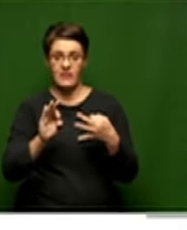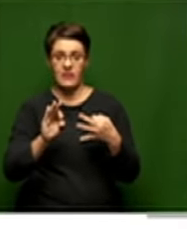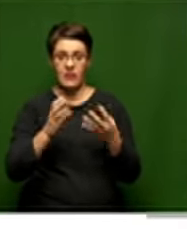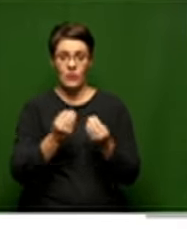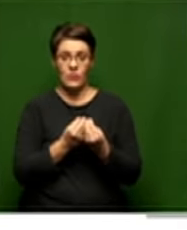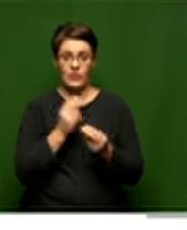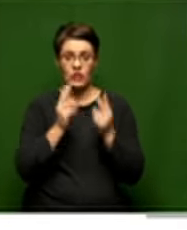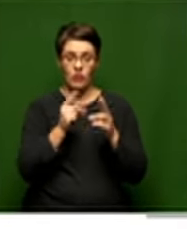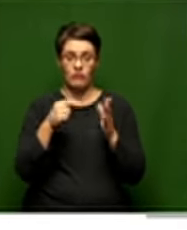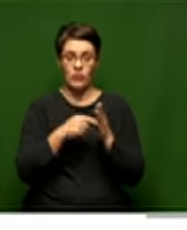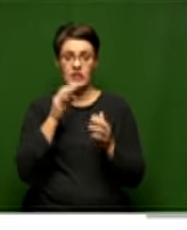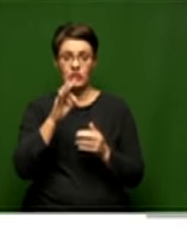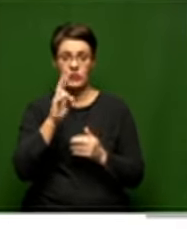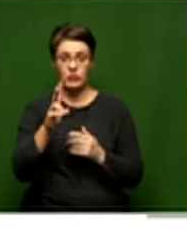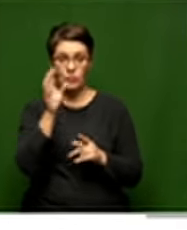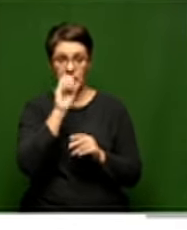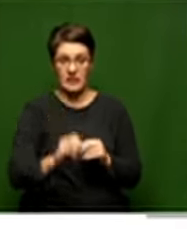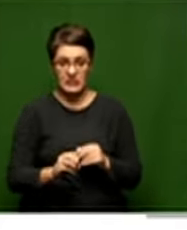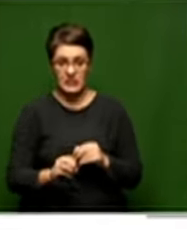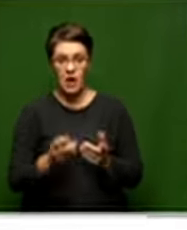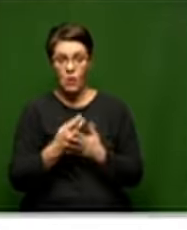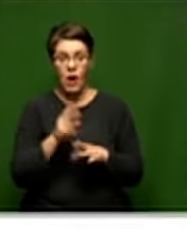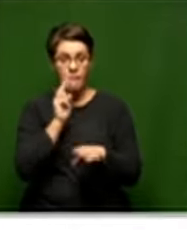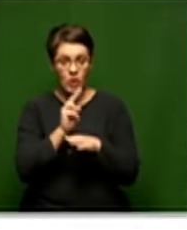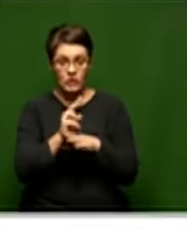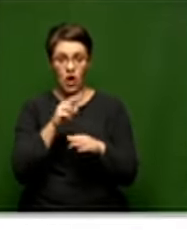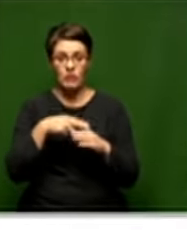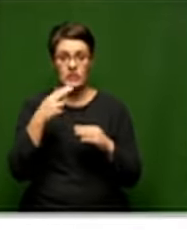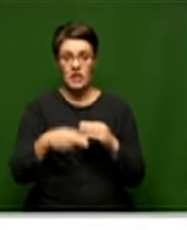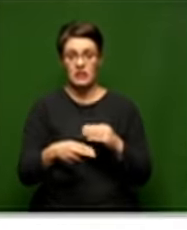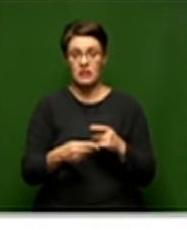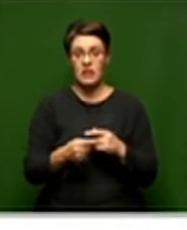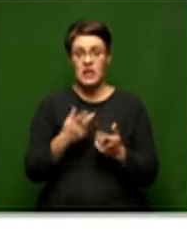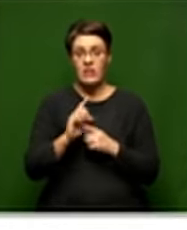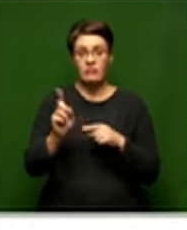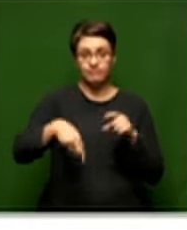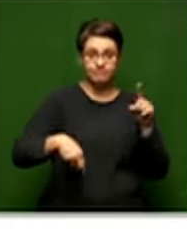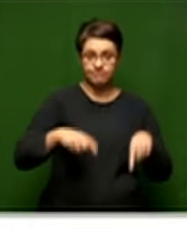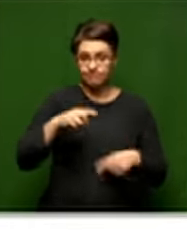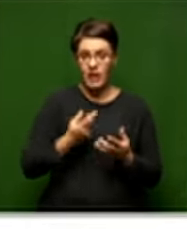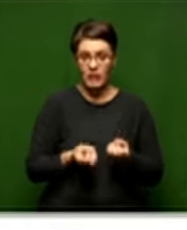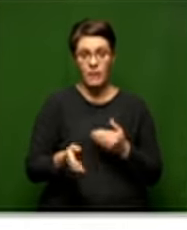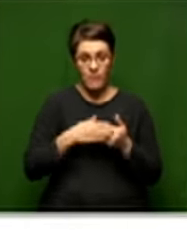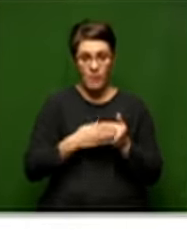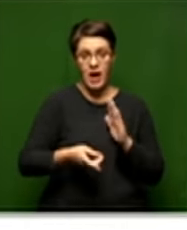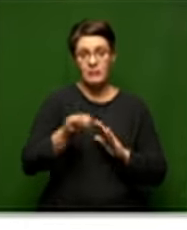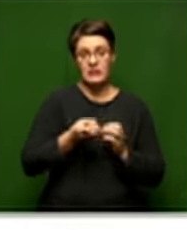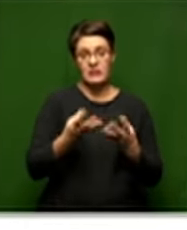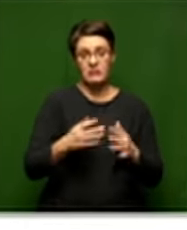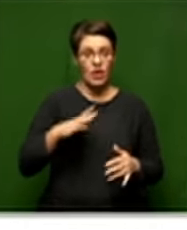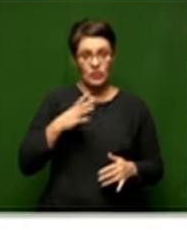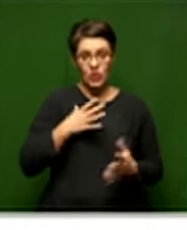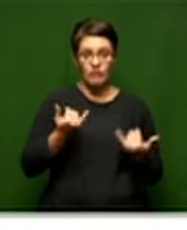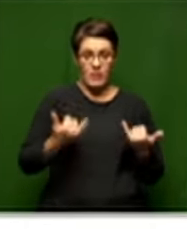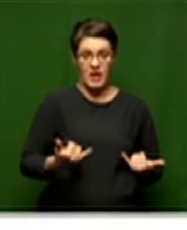with 12.32%. We'll continue to monitor the results as they are coming in and continue to give further updates. This is all from